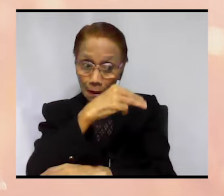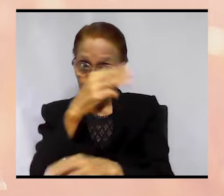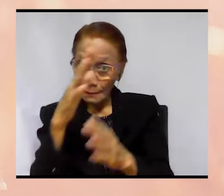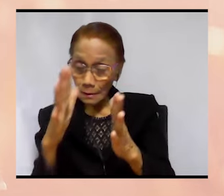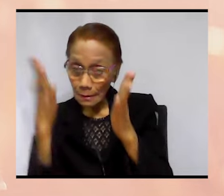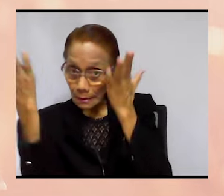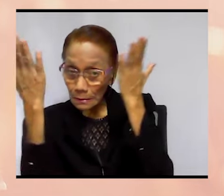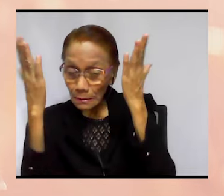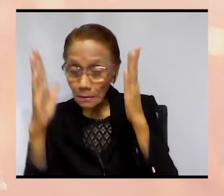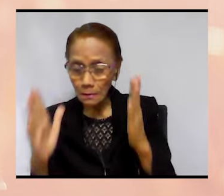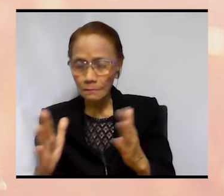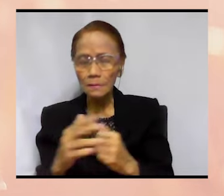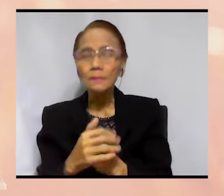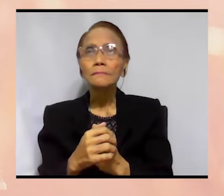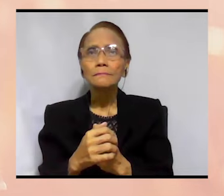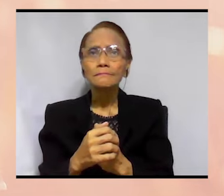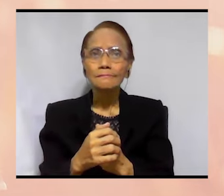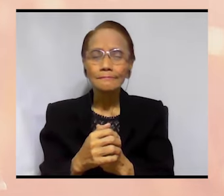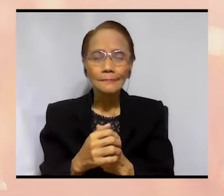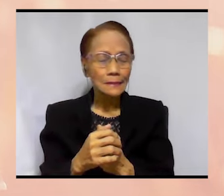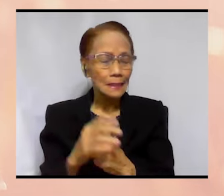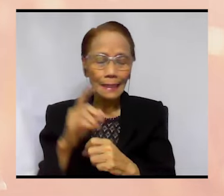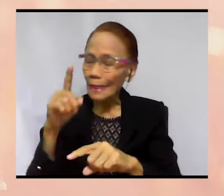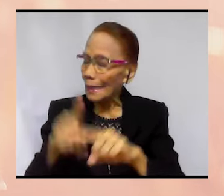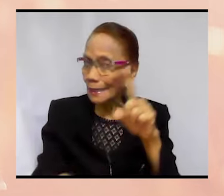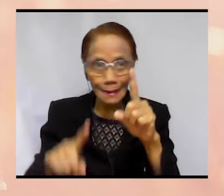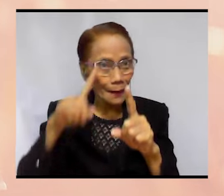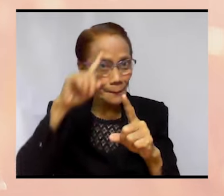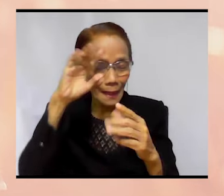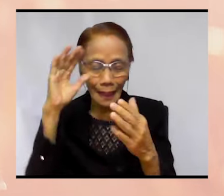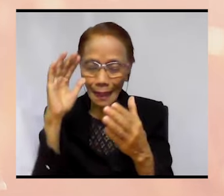servant. Unbelievable strength.